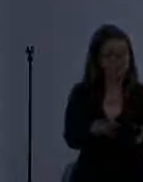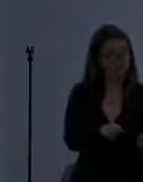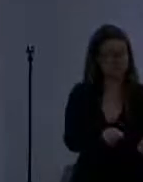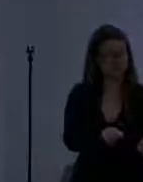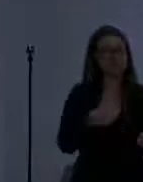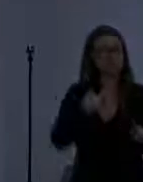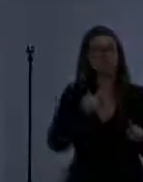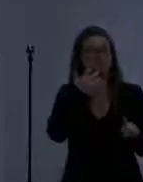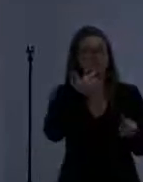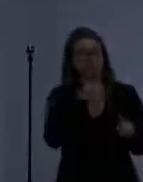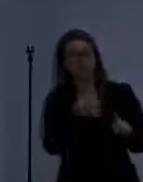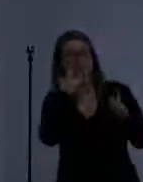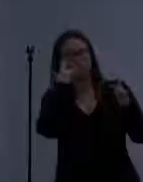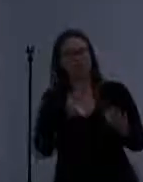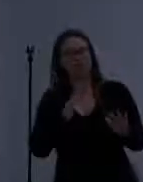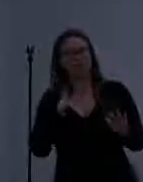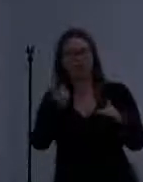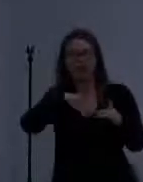to take.